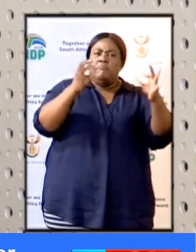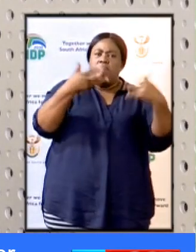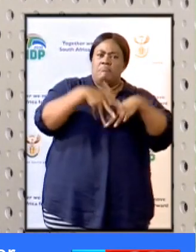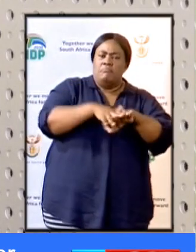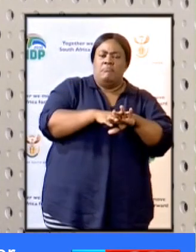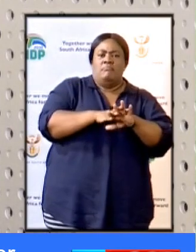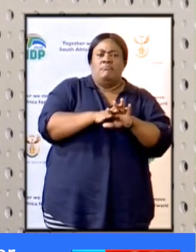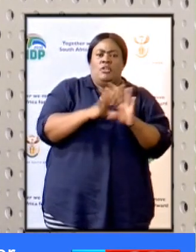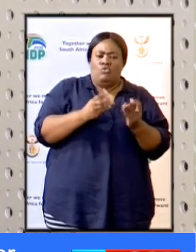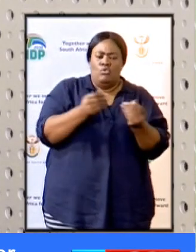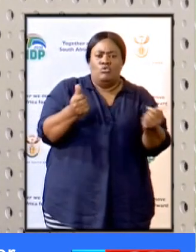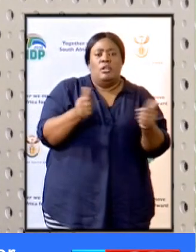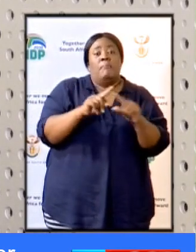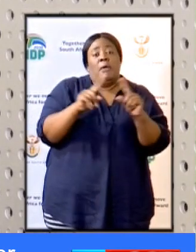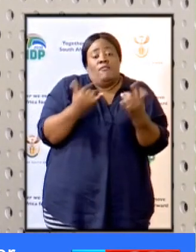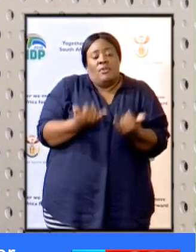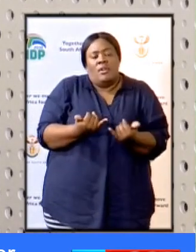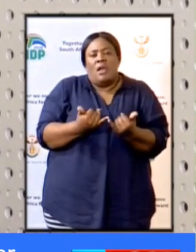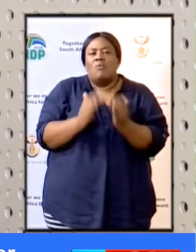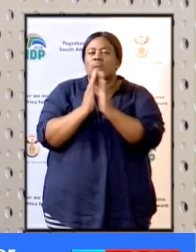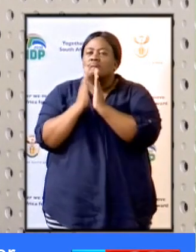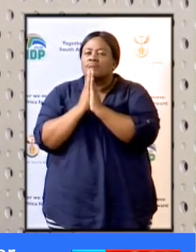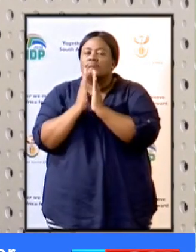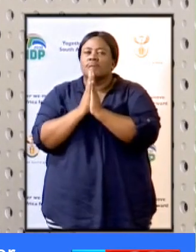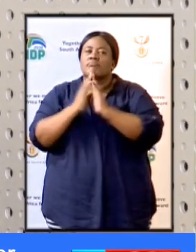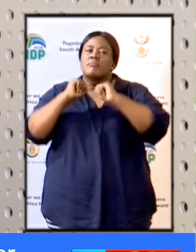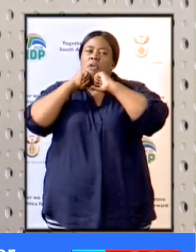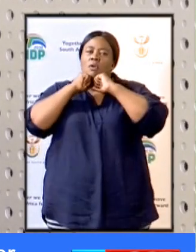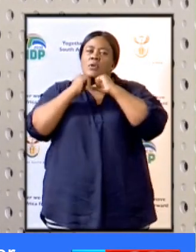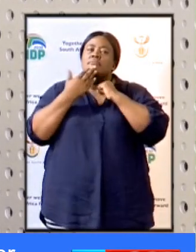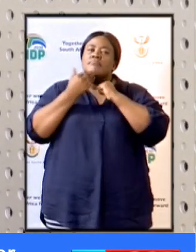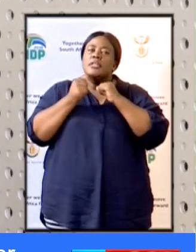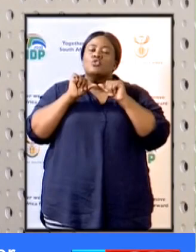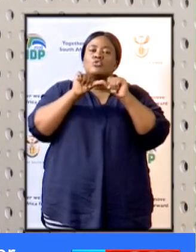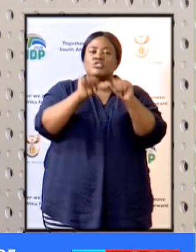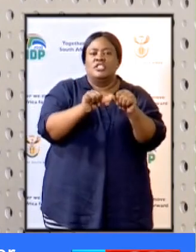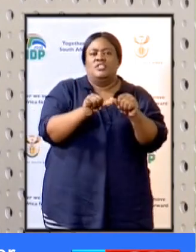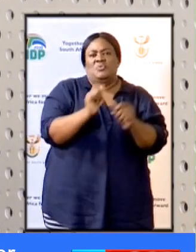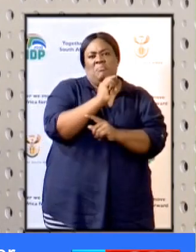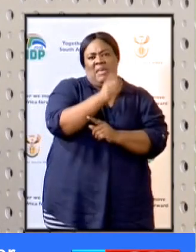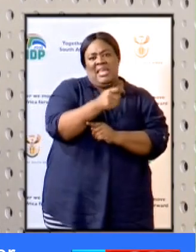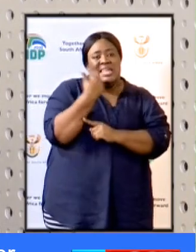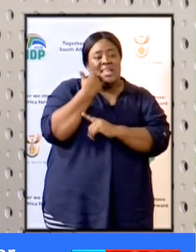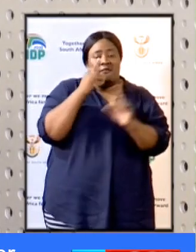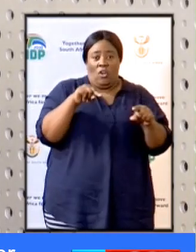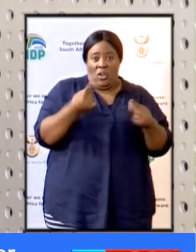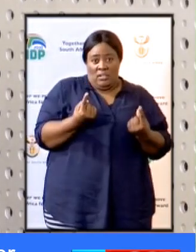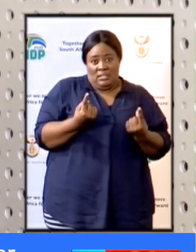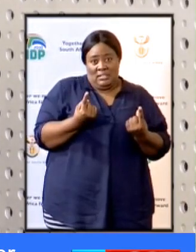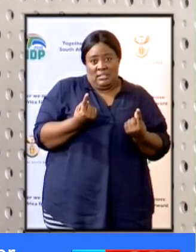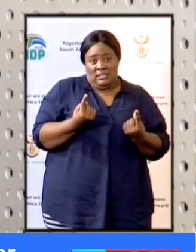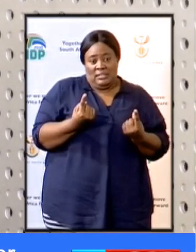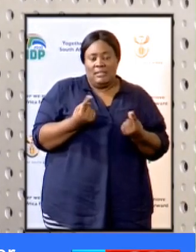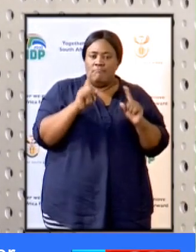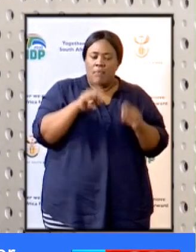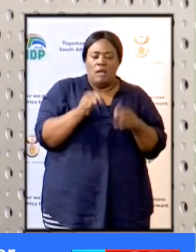we continue to urge our parents to continue paying school fees, and if they cannot, they should make arrangements with the